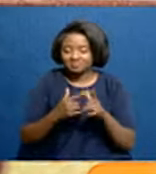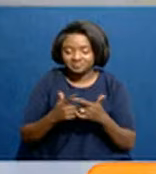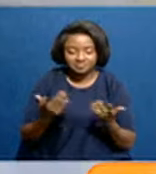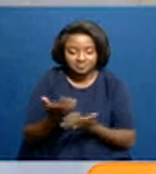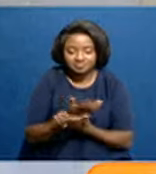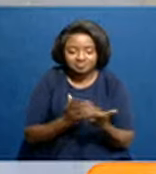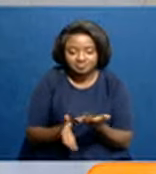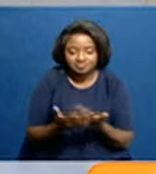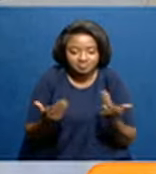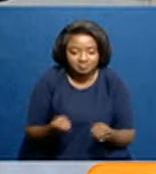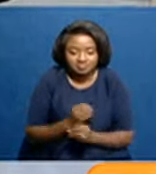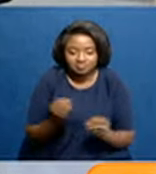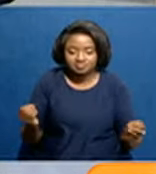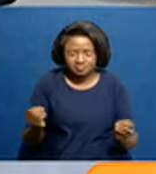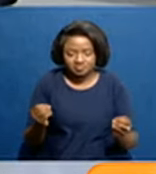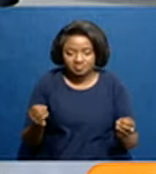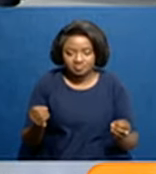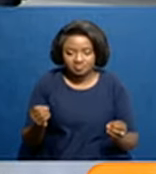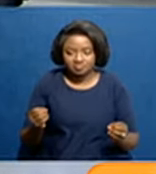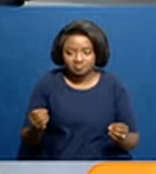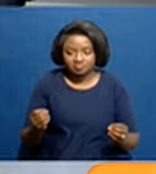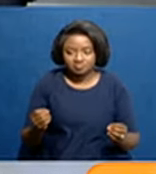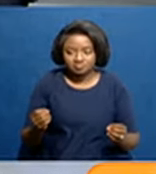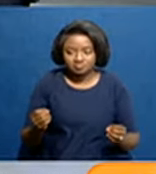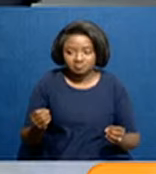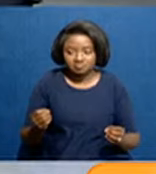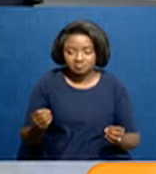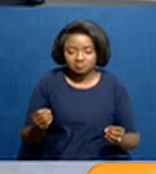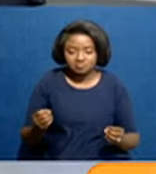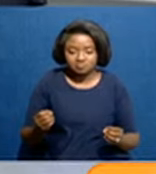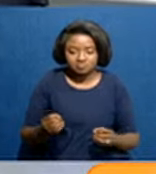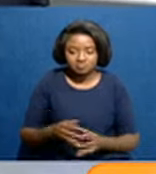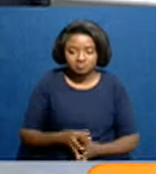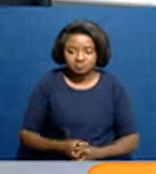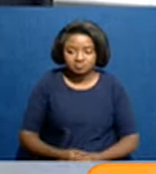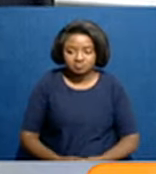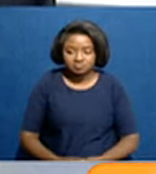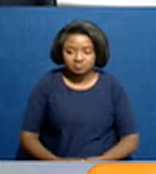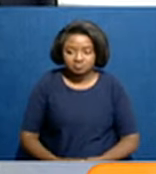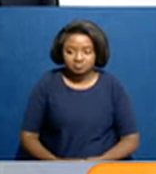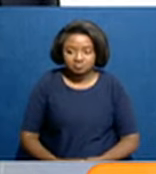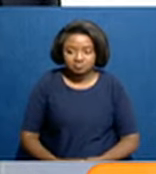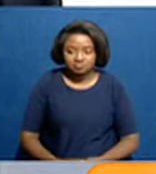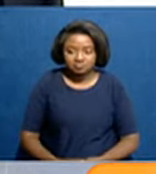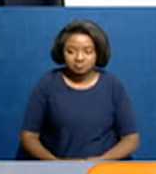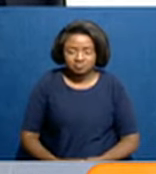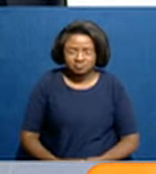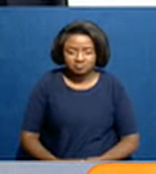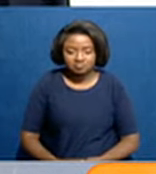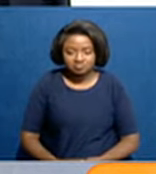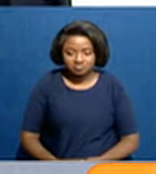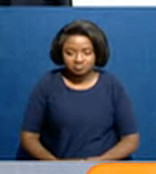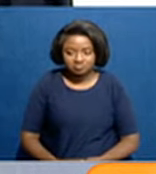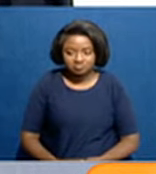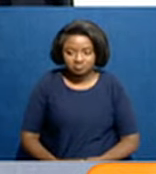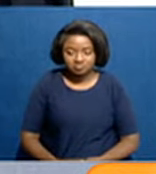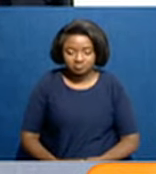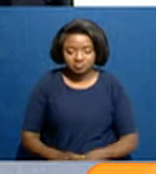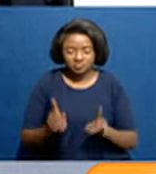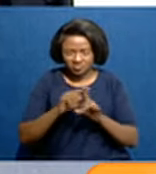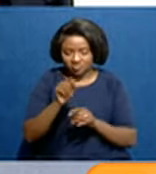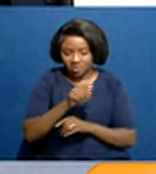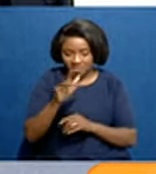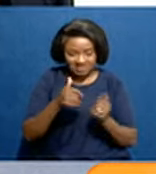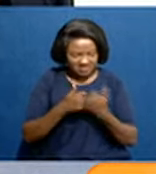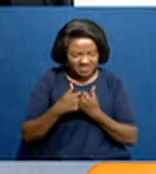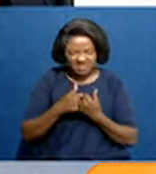you're doing about it. Yeah. The other matrix, and I know that matrix was affected by COVID, was we had